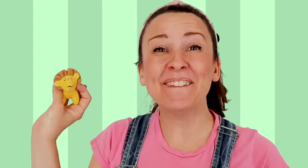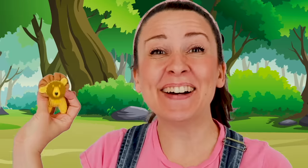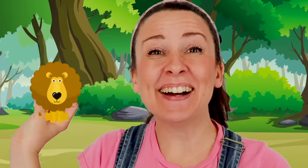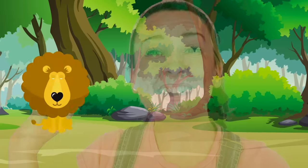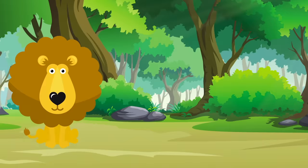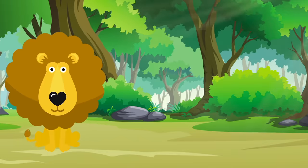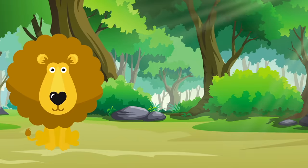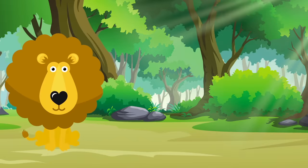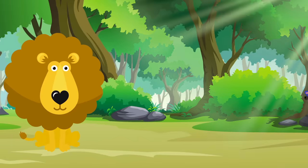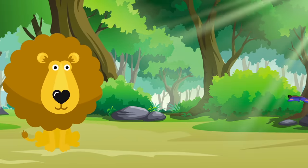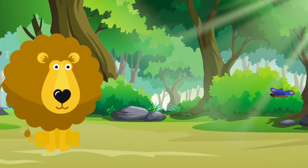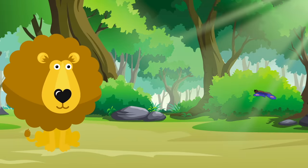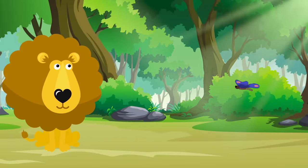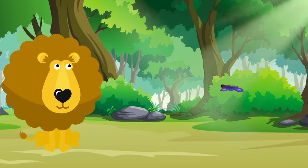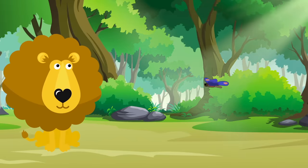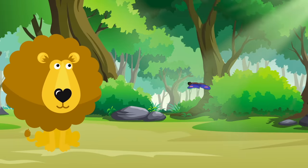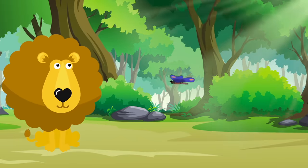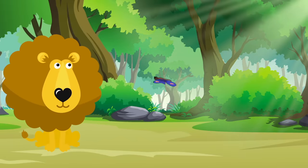Wow.